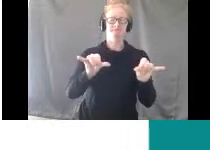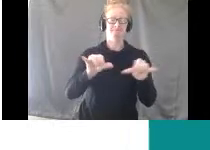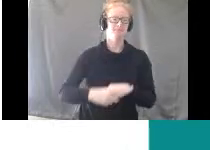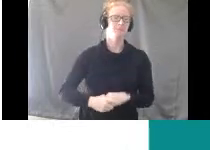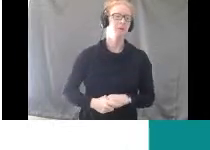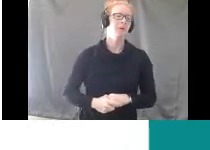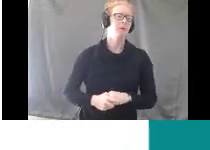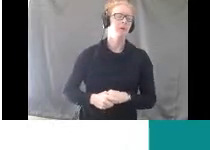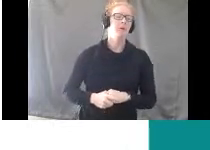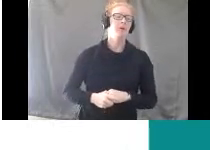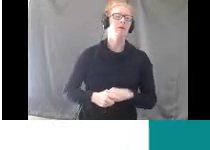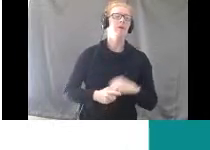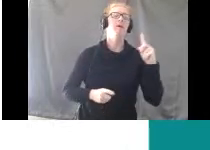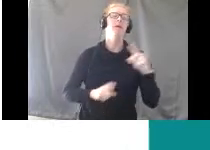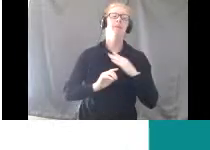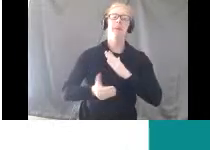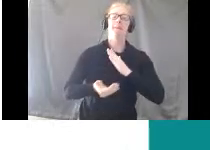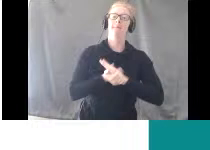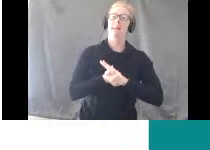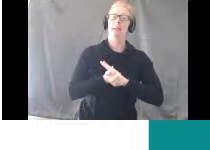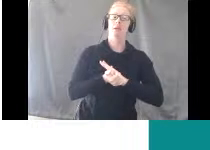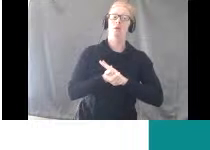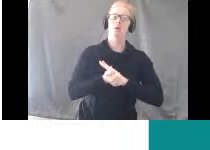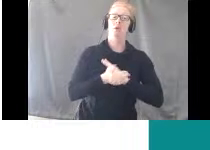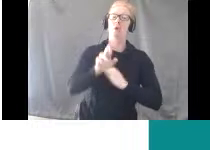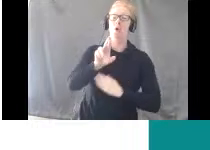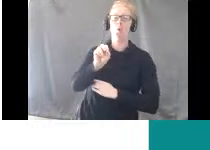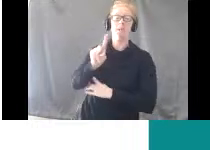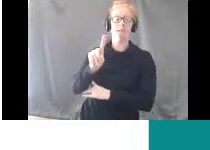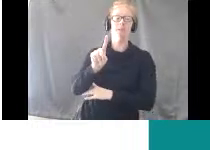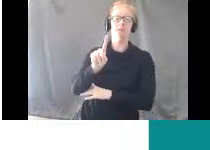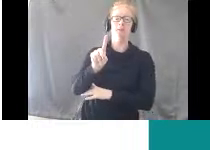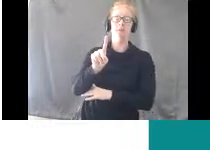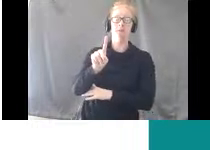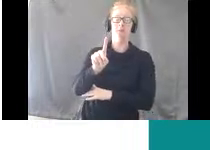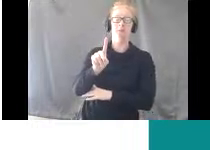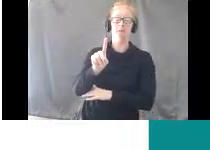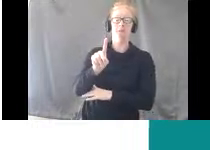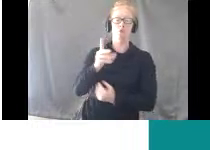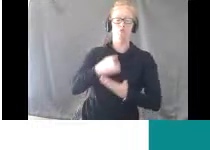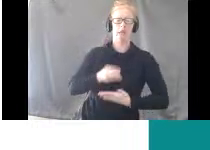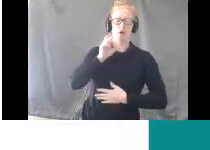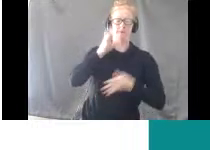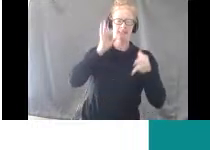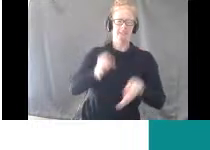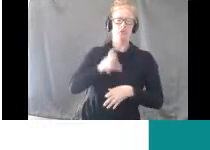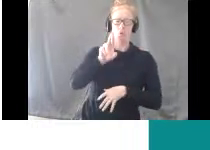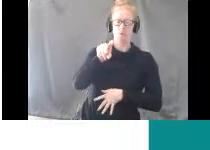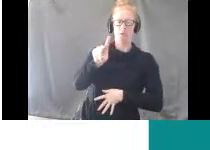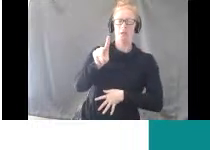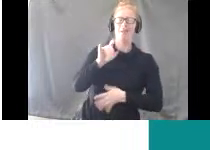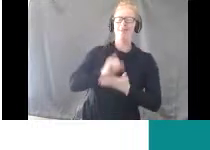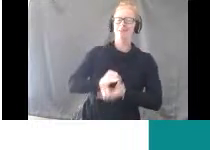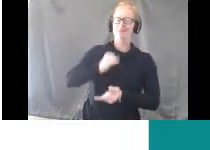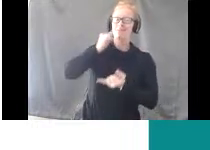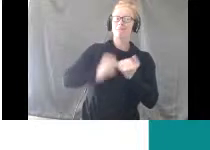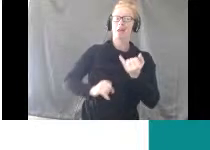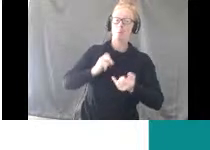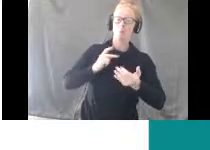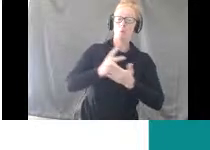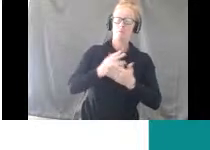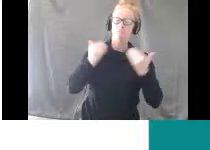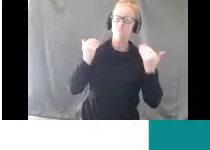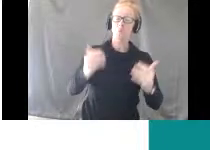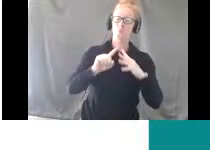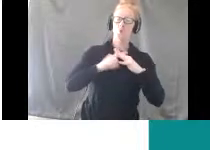again, that amended record of decision will give us the final federal approval to begin construction